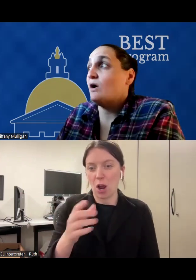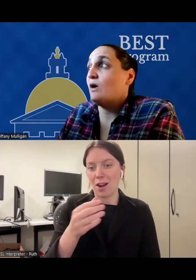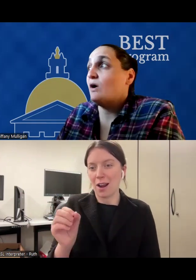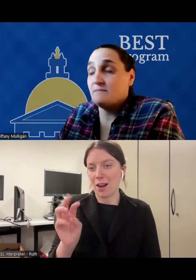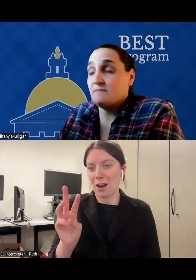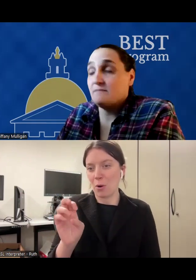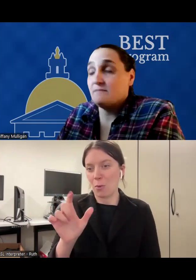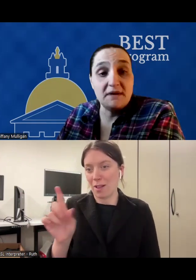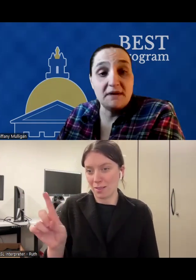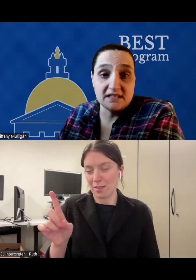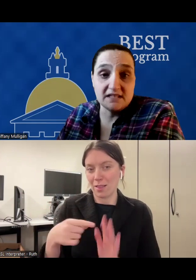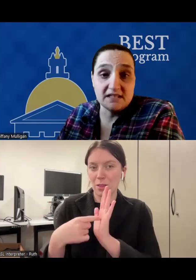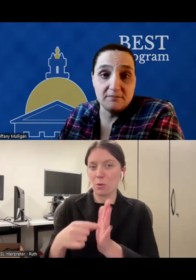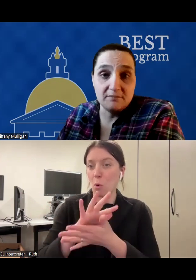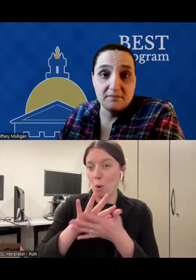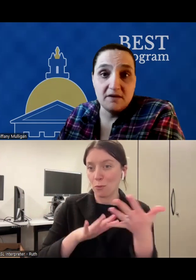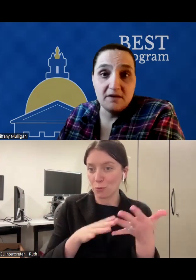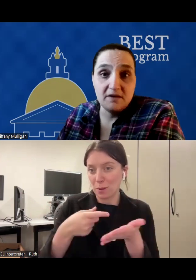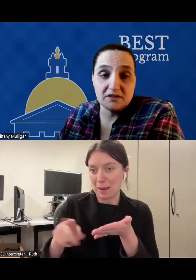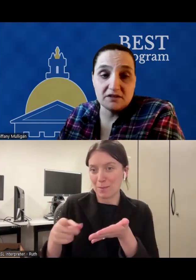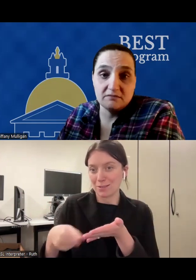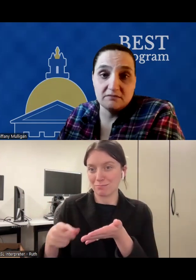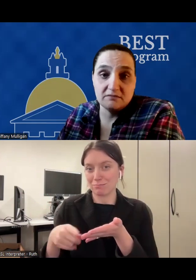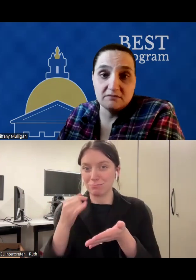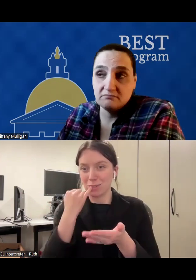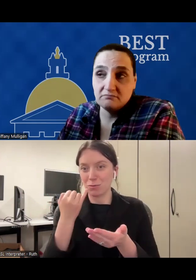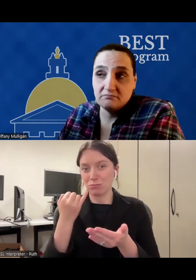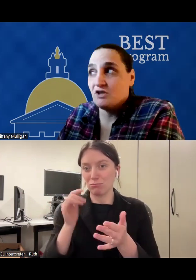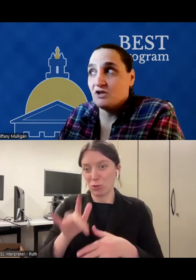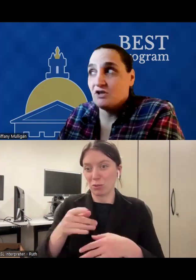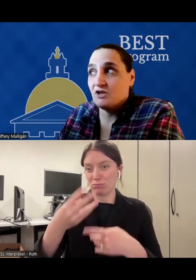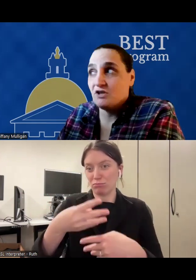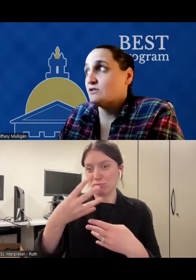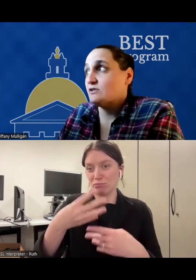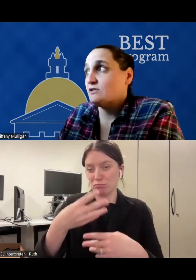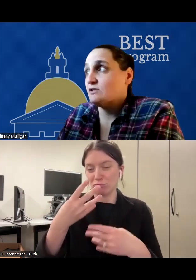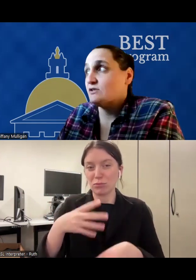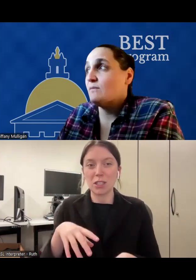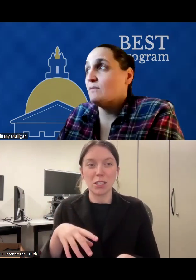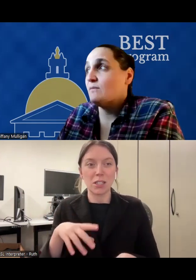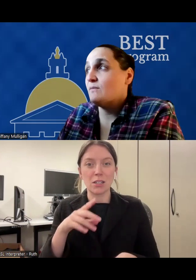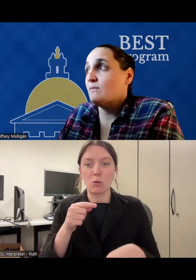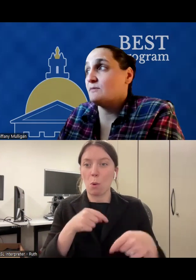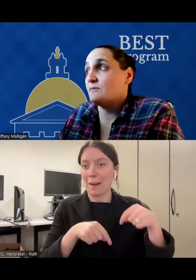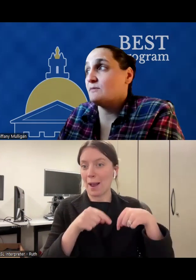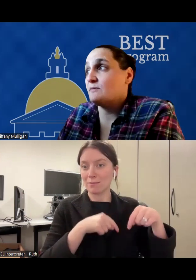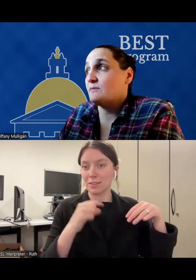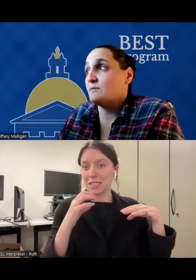all the payments made to them if you clicked on their dollar amount. So I'm going to go back to the summary.